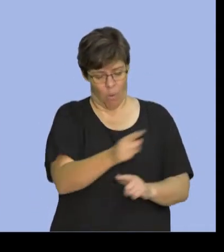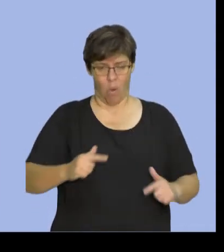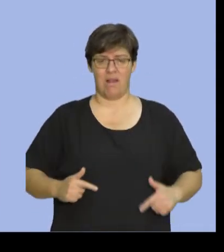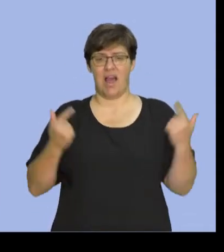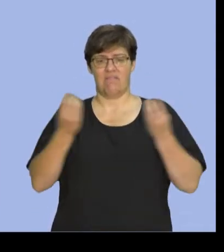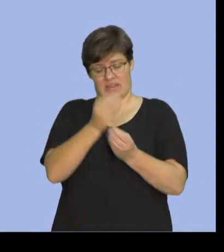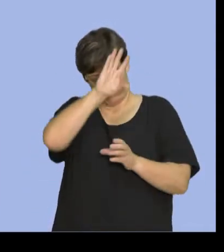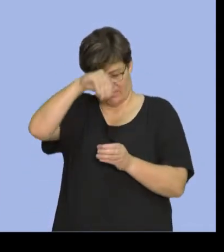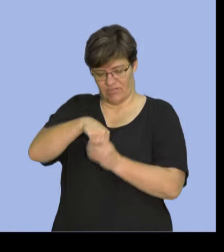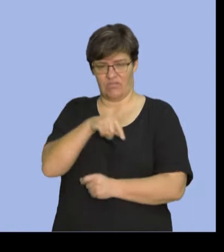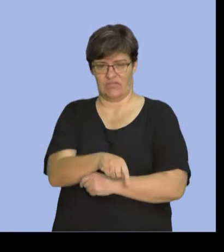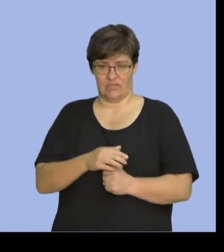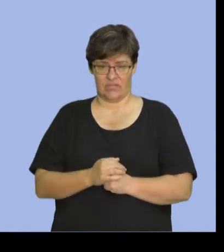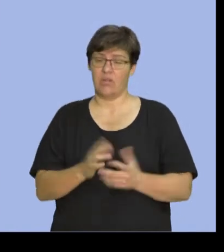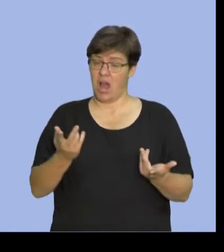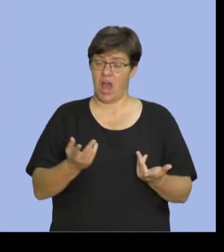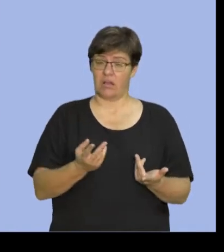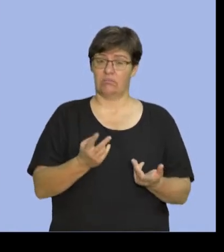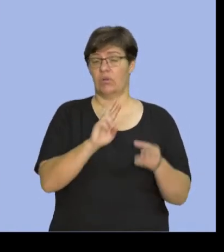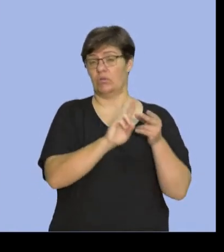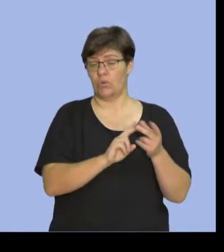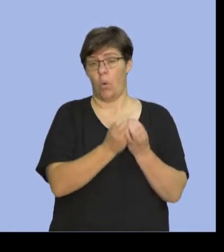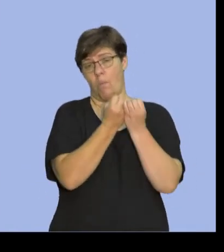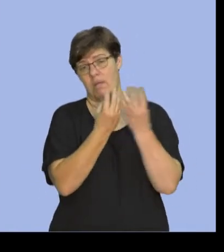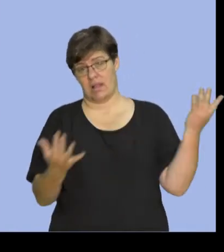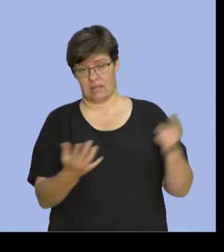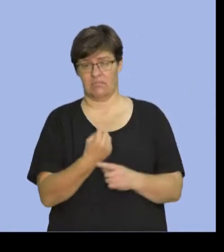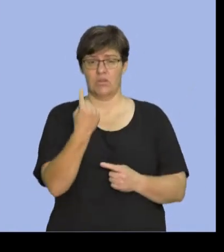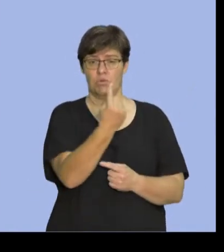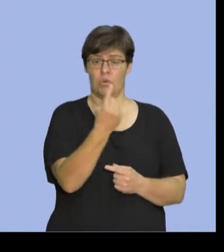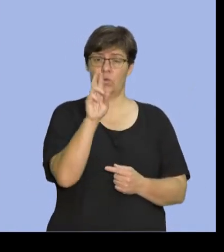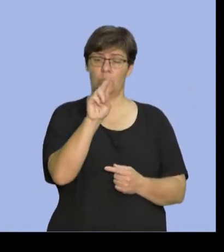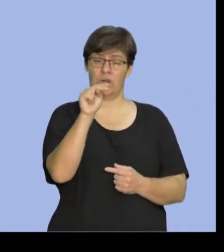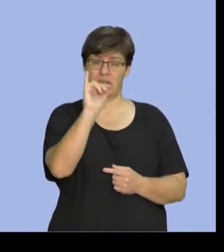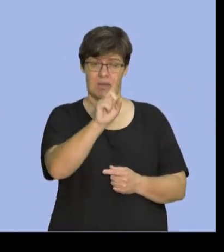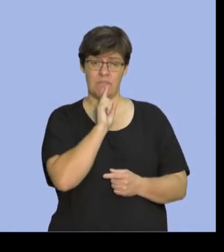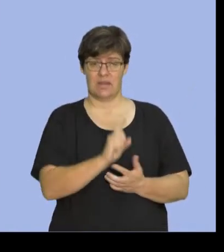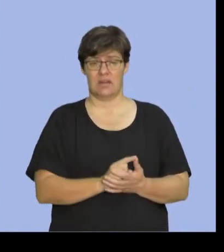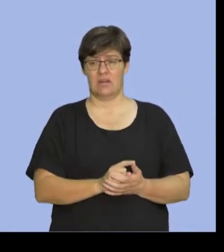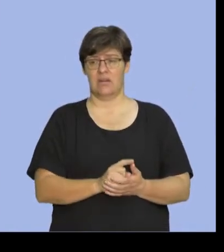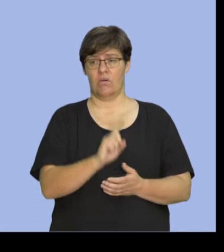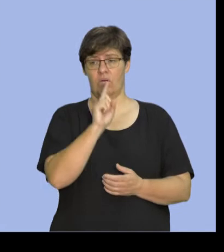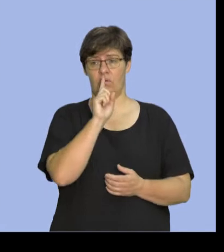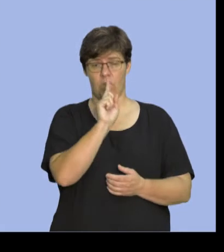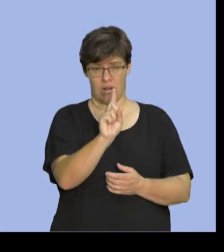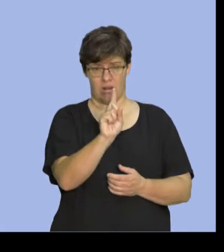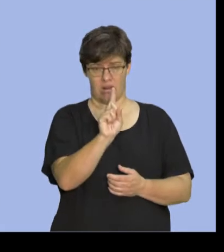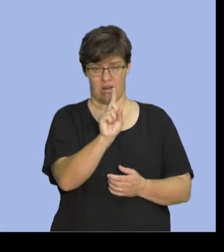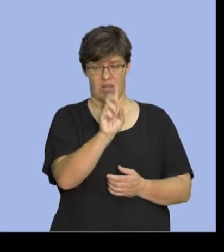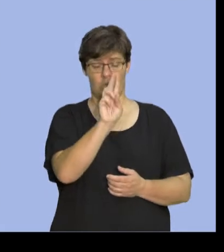either unicellular or multi. The word unicellular refers to single,